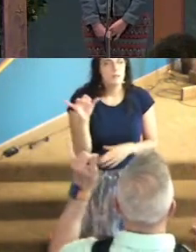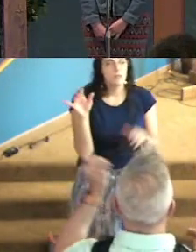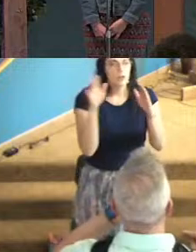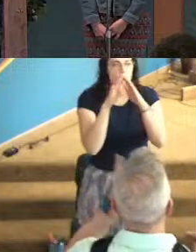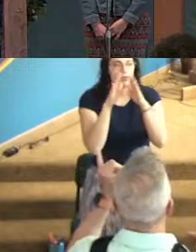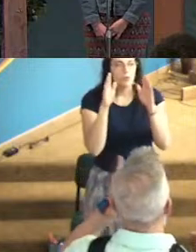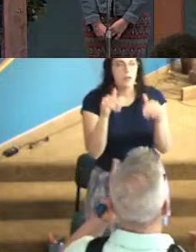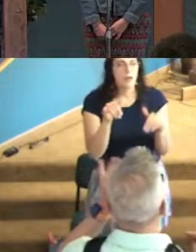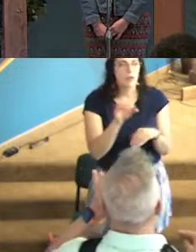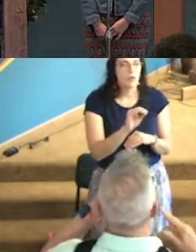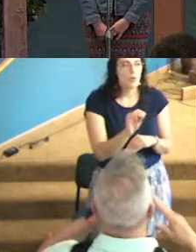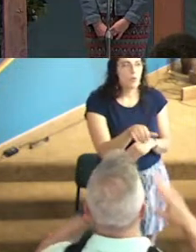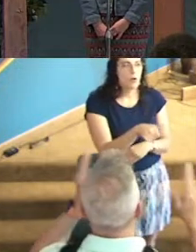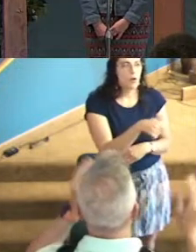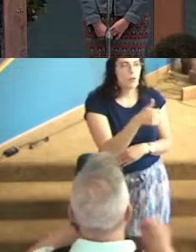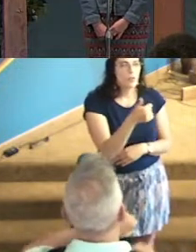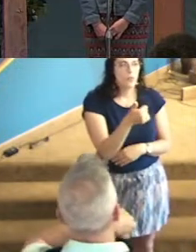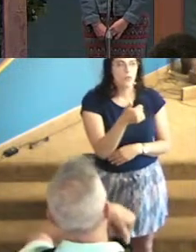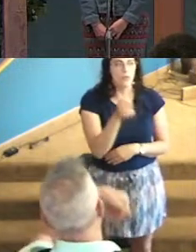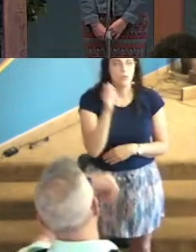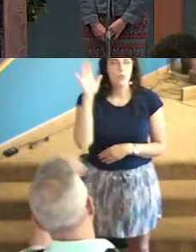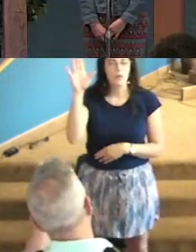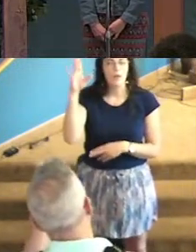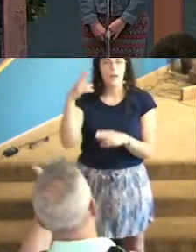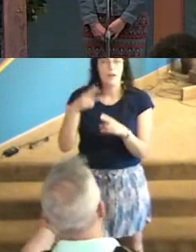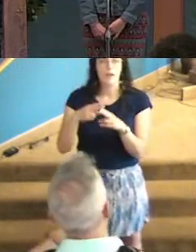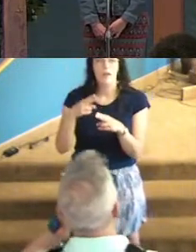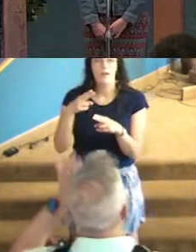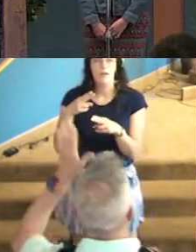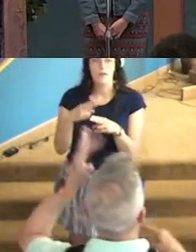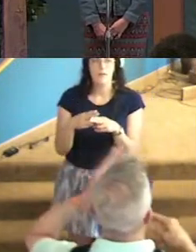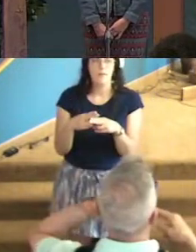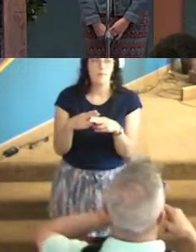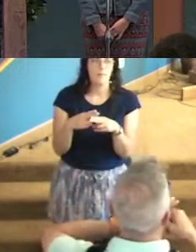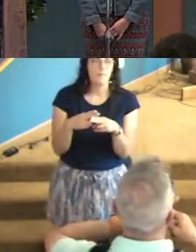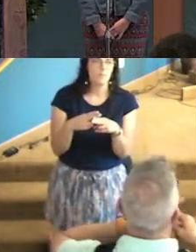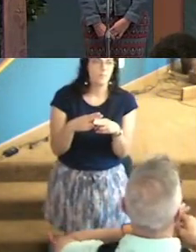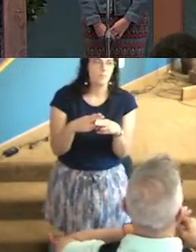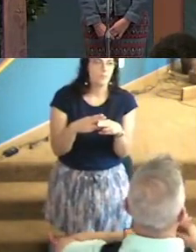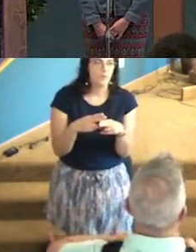name is a shelter like no other. Your name.